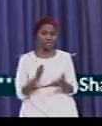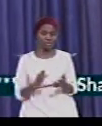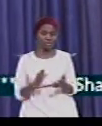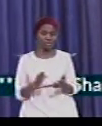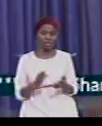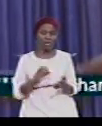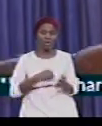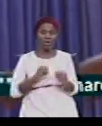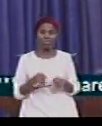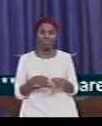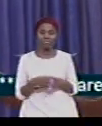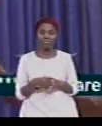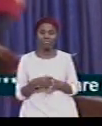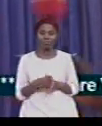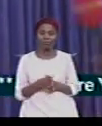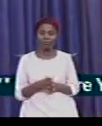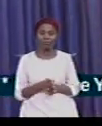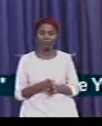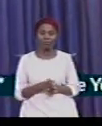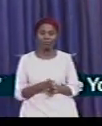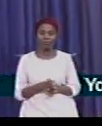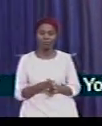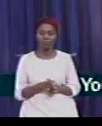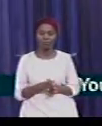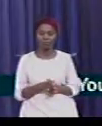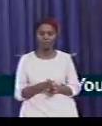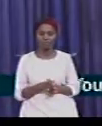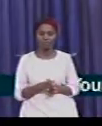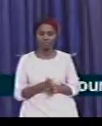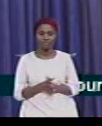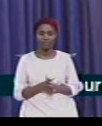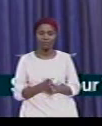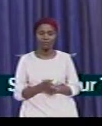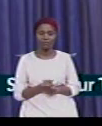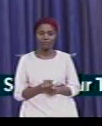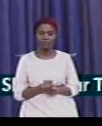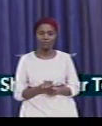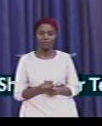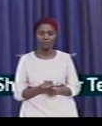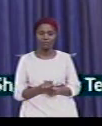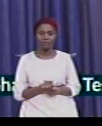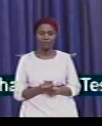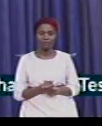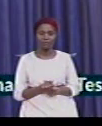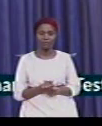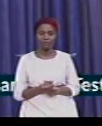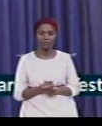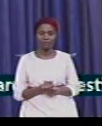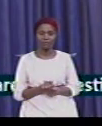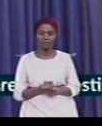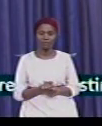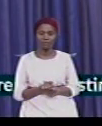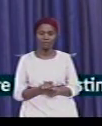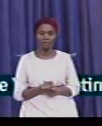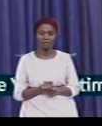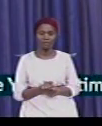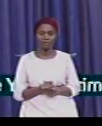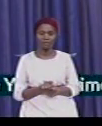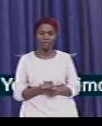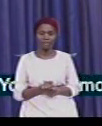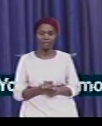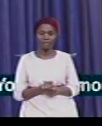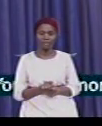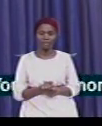very important for us to know that multiple sclerosis is a neurological condition that can even cause blindness